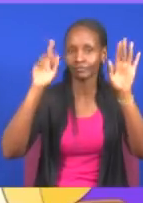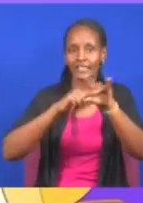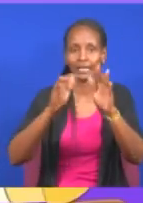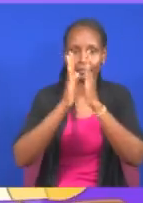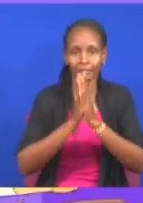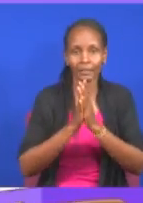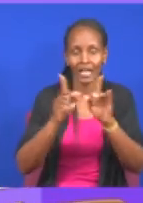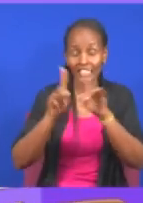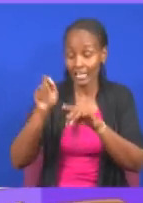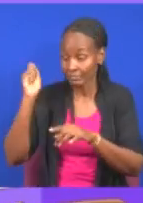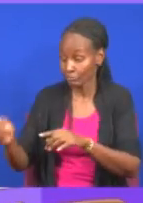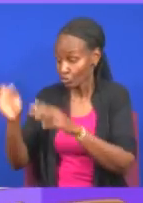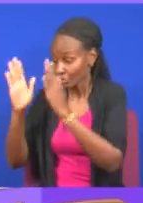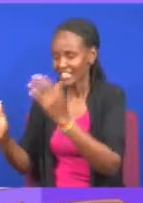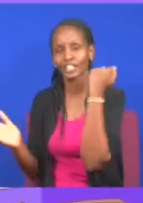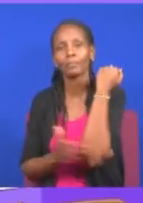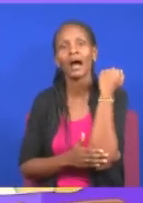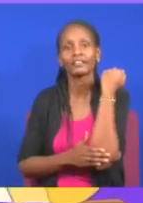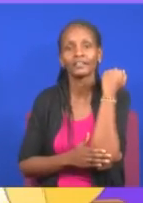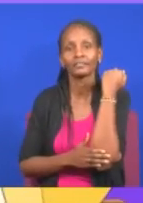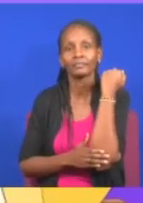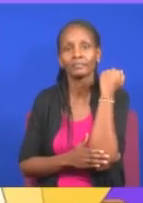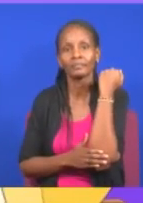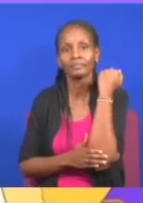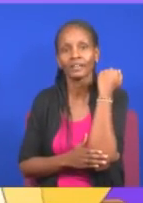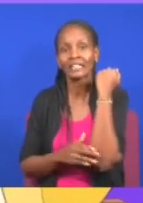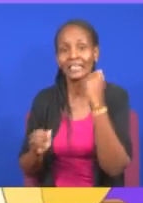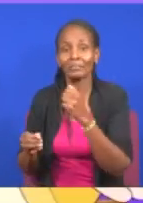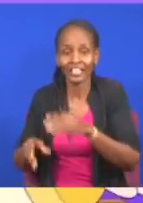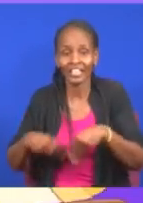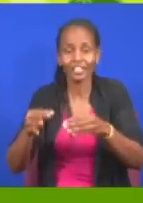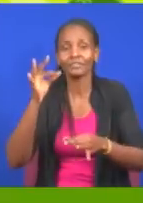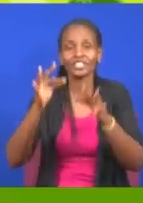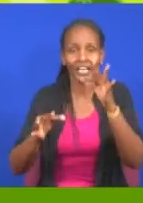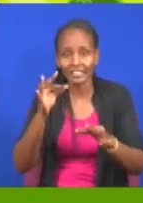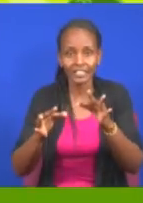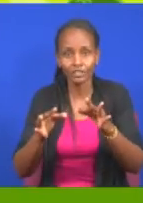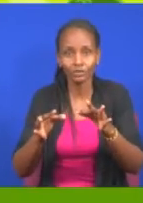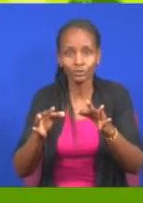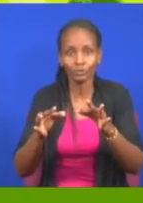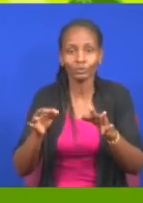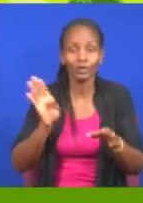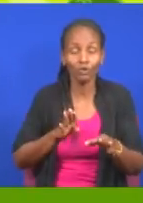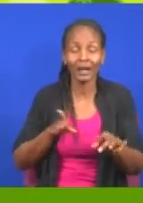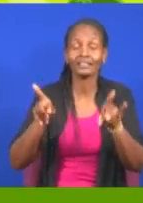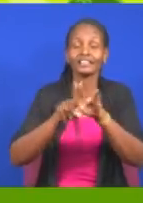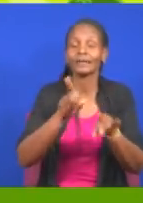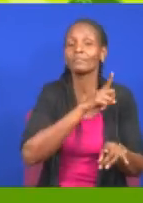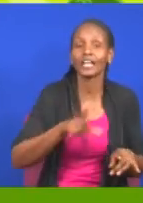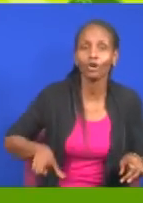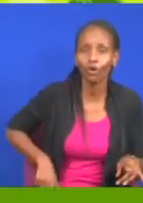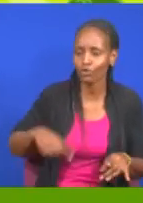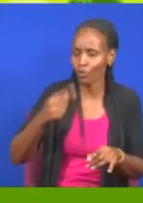unjust judge finally gave in to the pleas of the poor widow. Likewise, the Lord who loves his children more